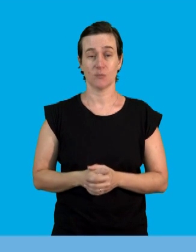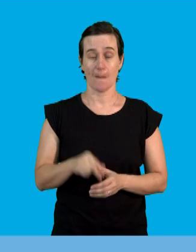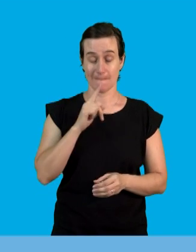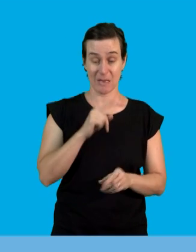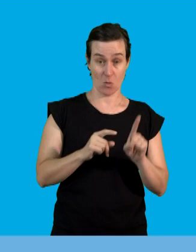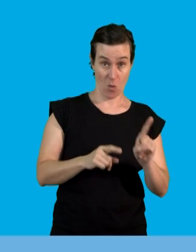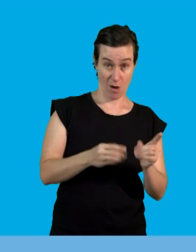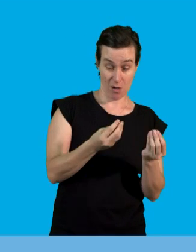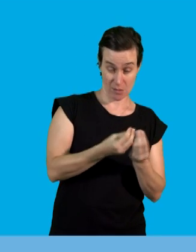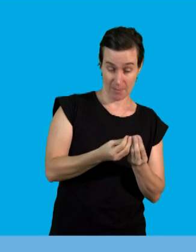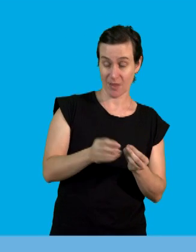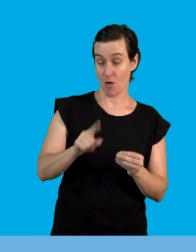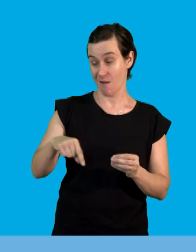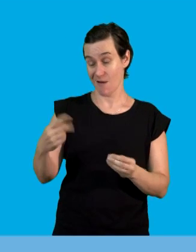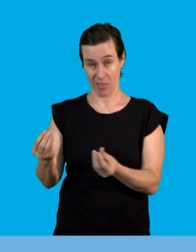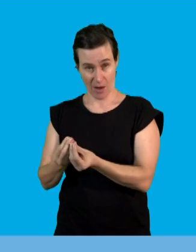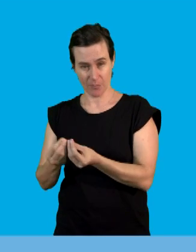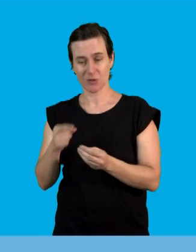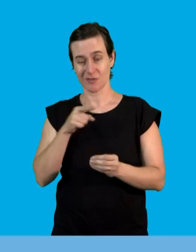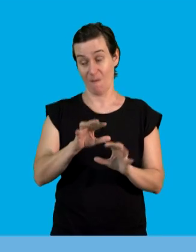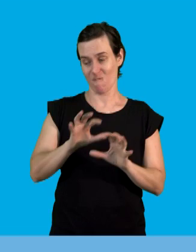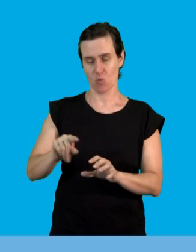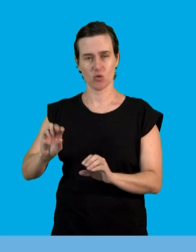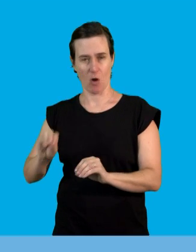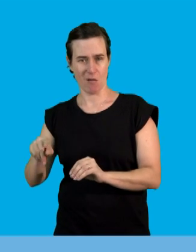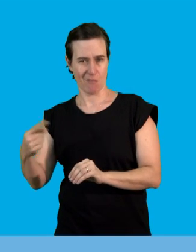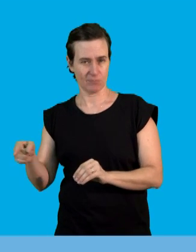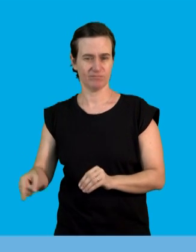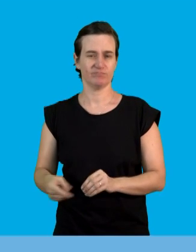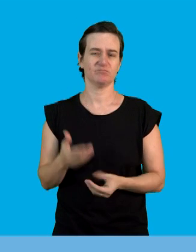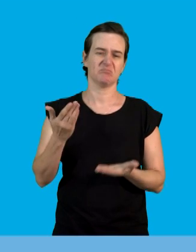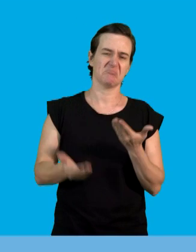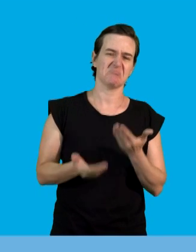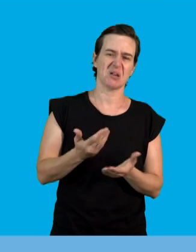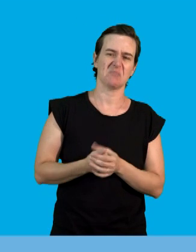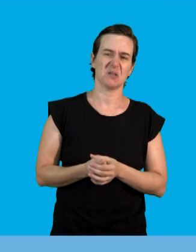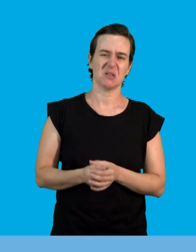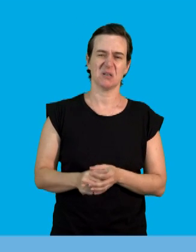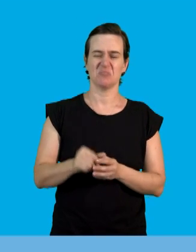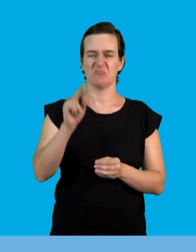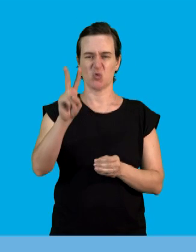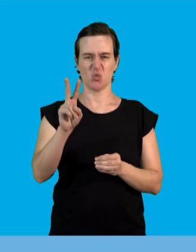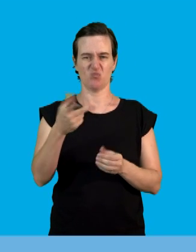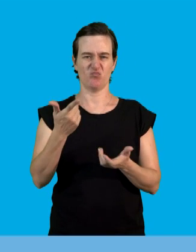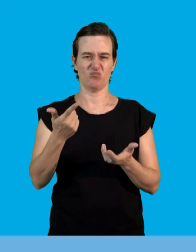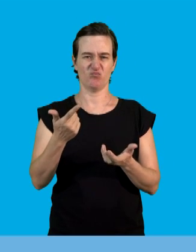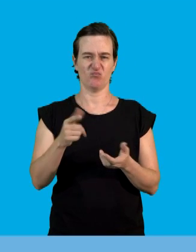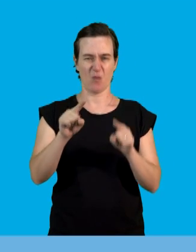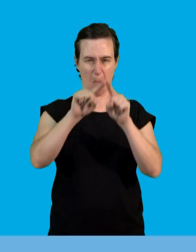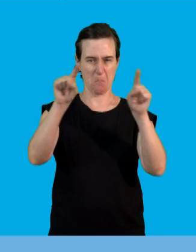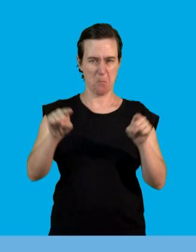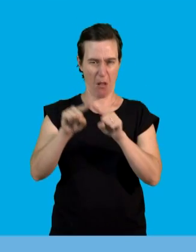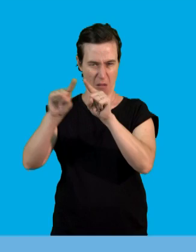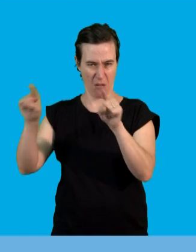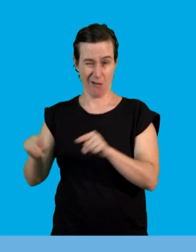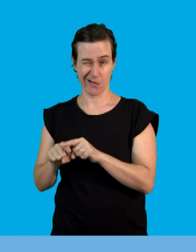exert a force onto another. We can take, for instance, two blocks. Now when these two